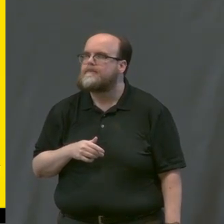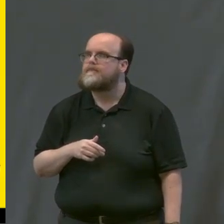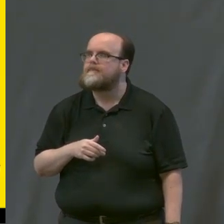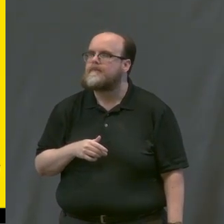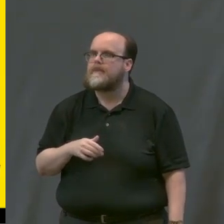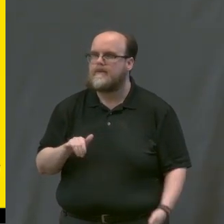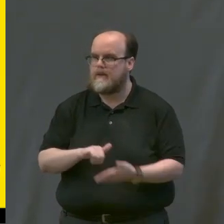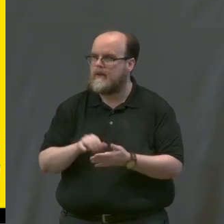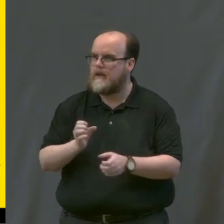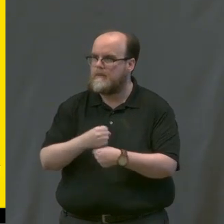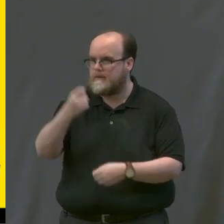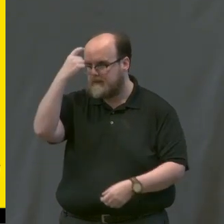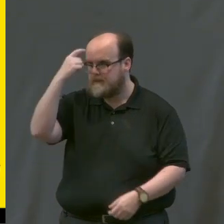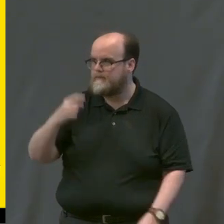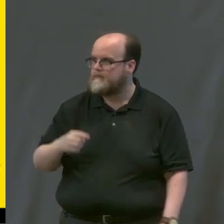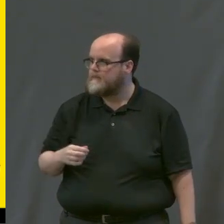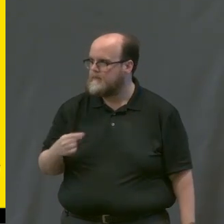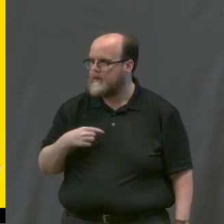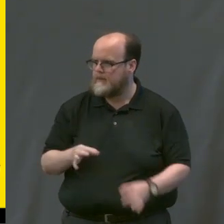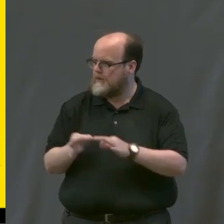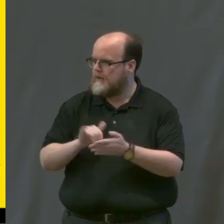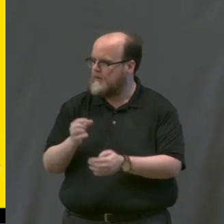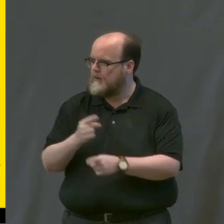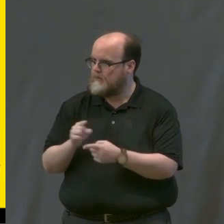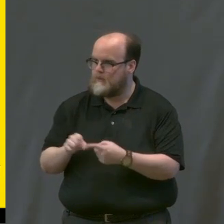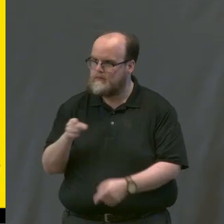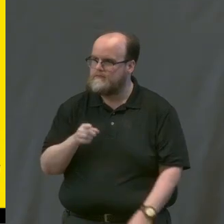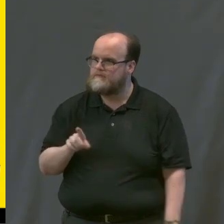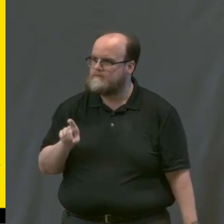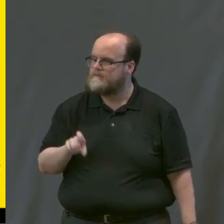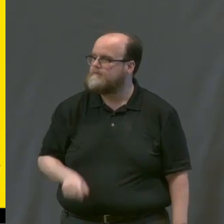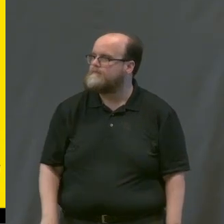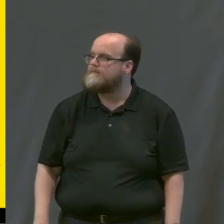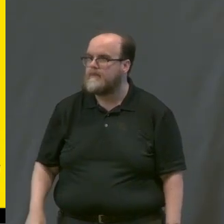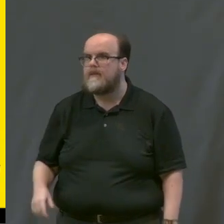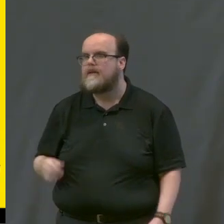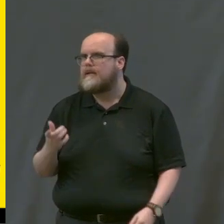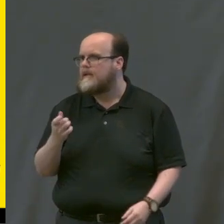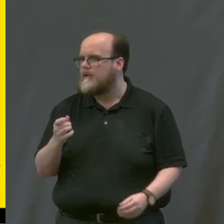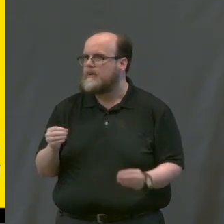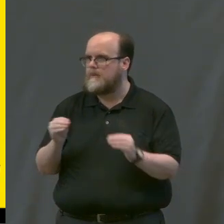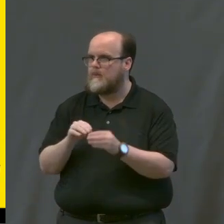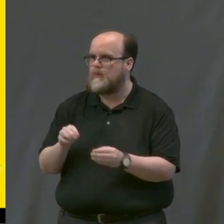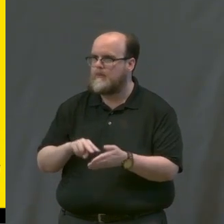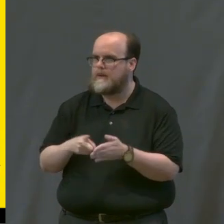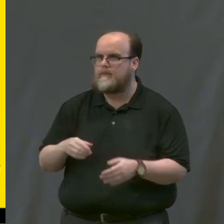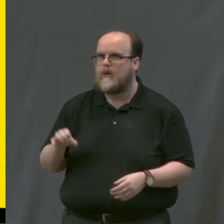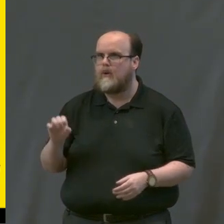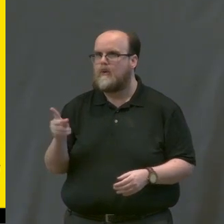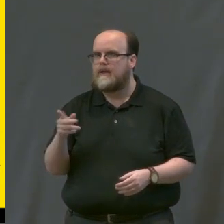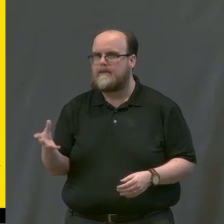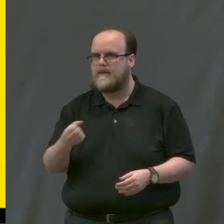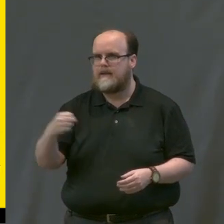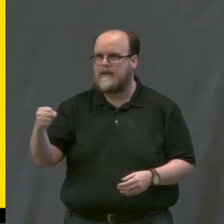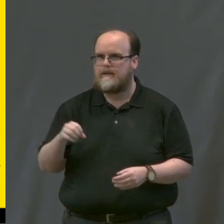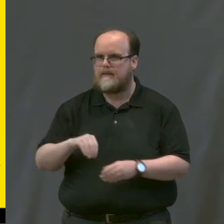Does that make sense? Am I explaining that correctly to you? Little bit extra meaning. Is it okay to take these verses